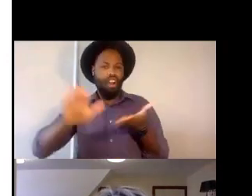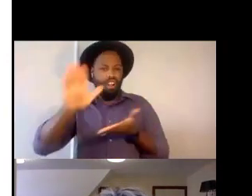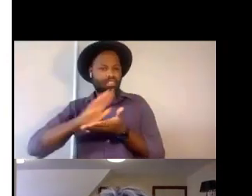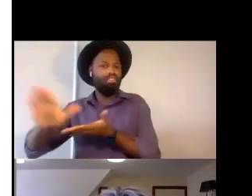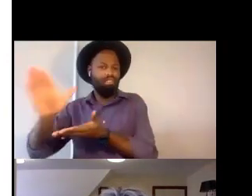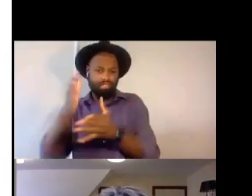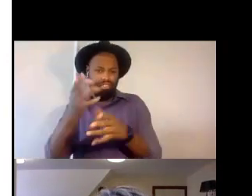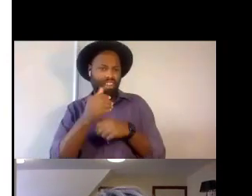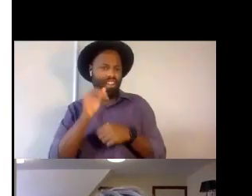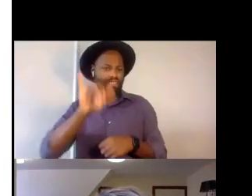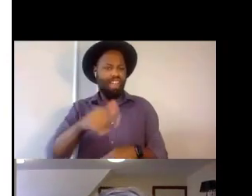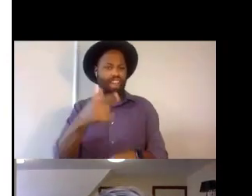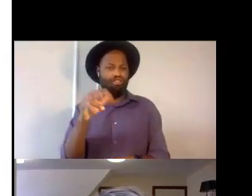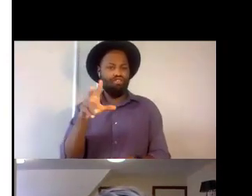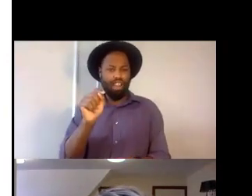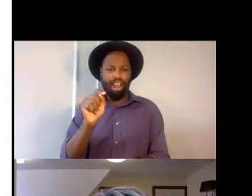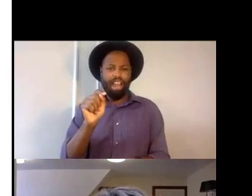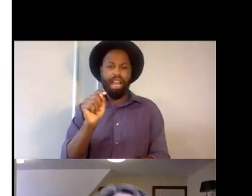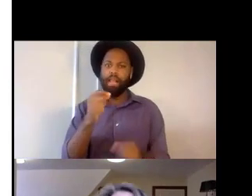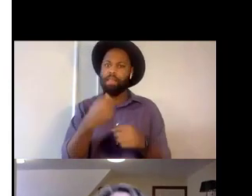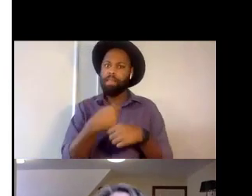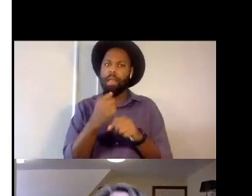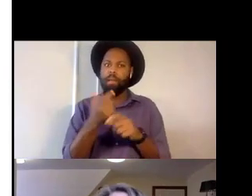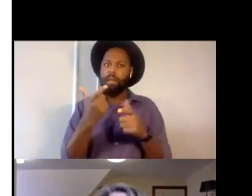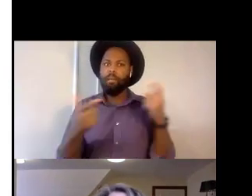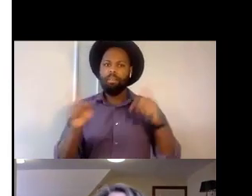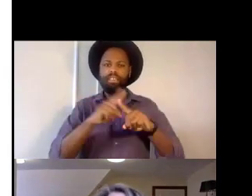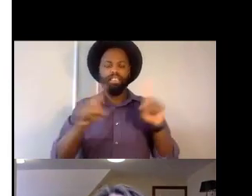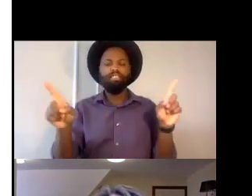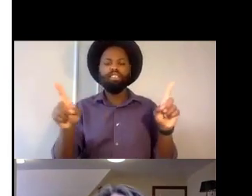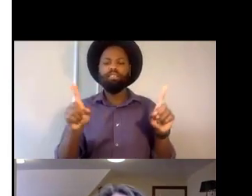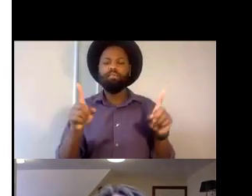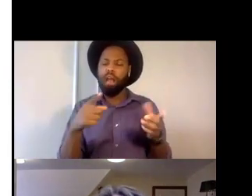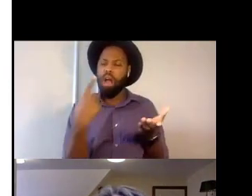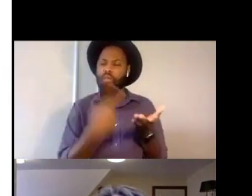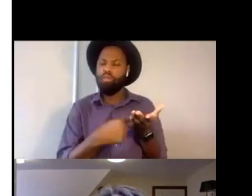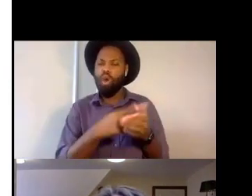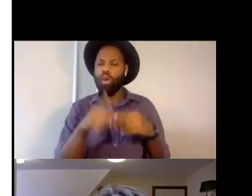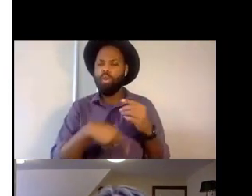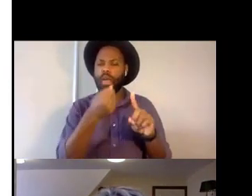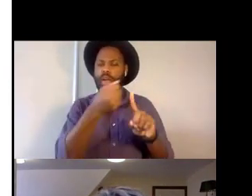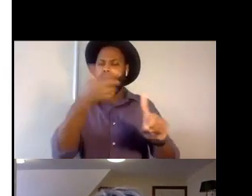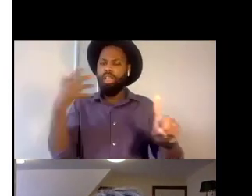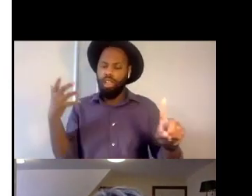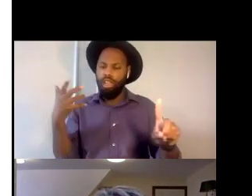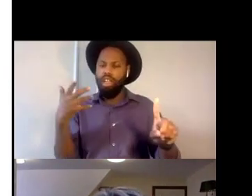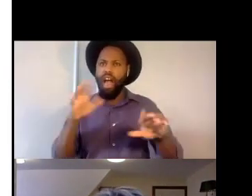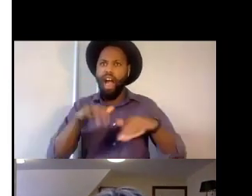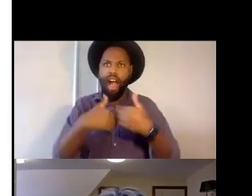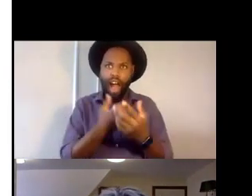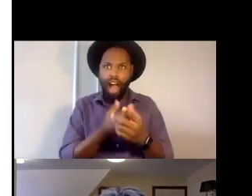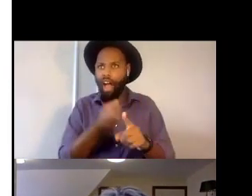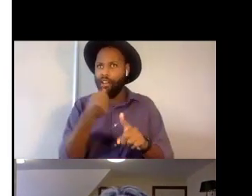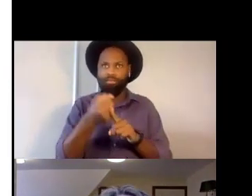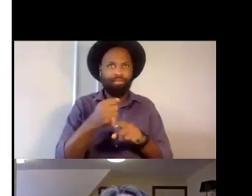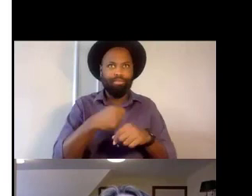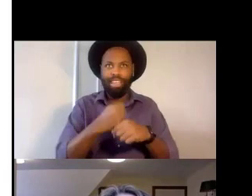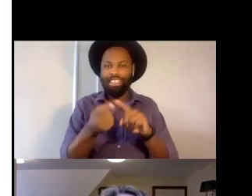a difference. So I'm going to talk to you a little bit later about how this has made a difference in our college in